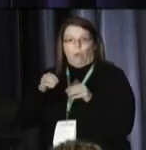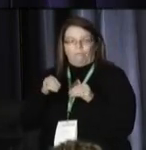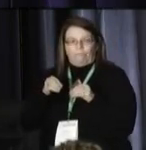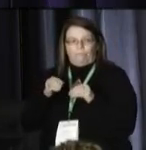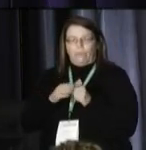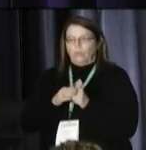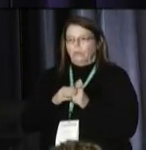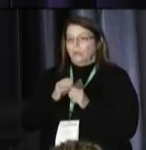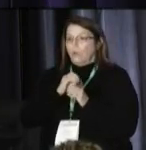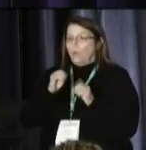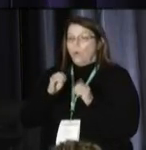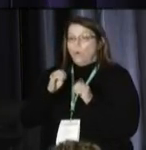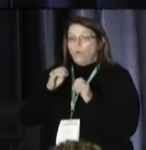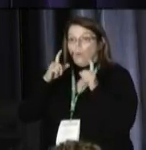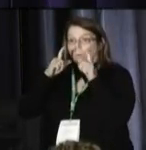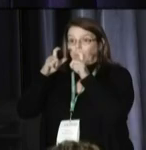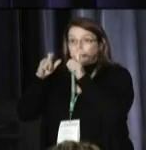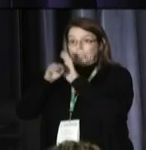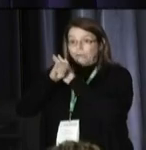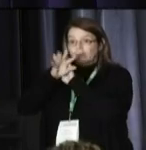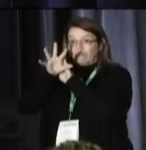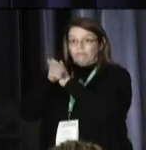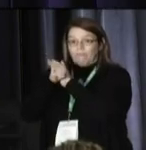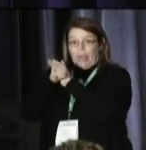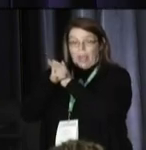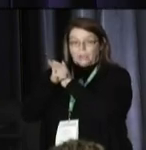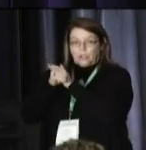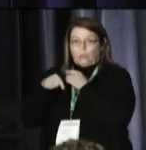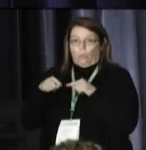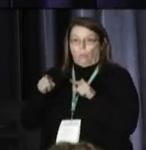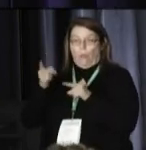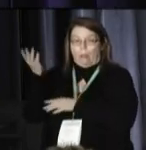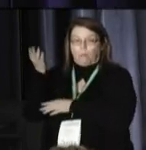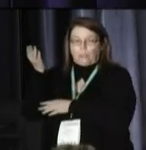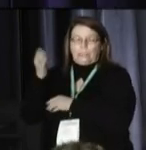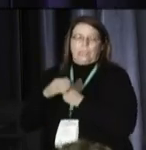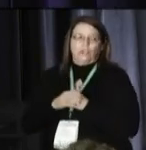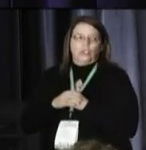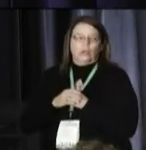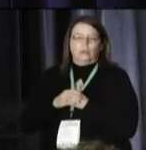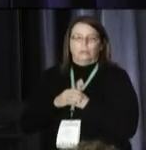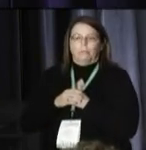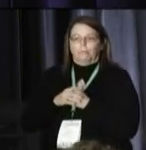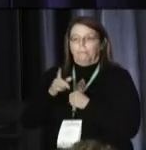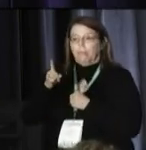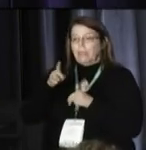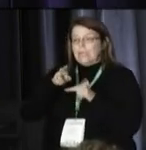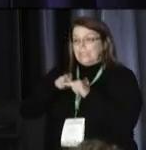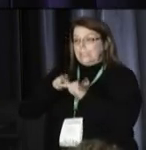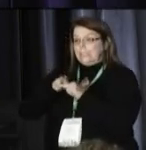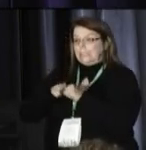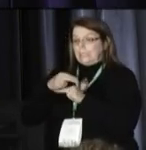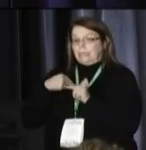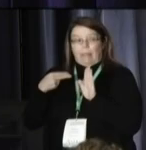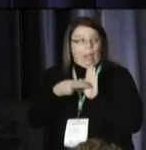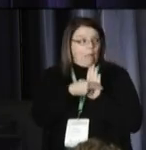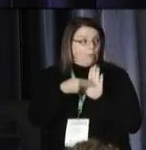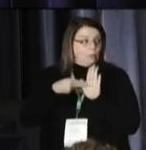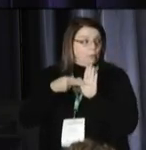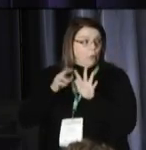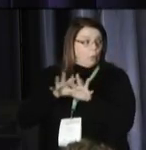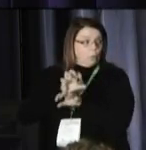there's no flash photography allowed during the presentation. Respect seats marked as reserved